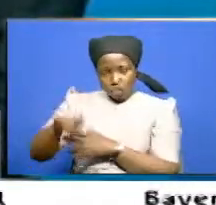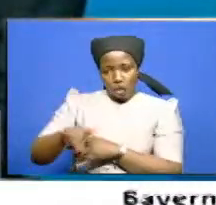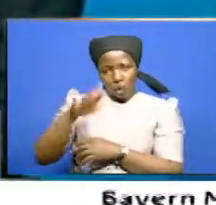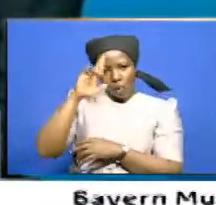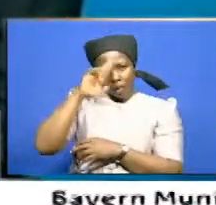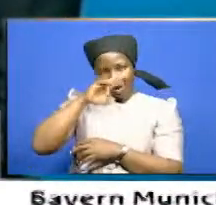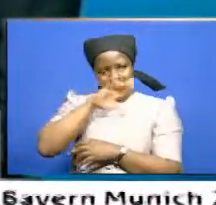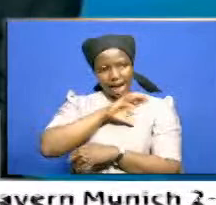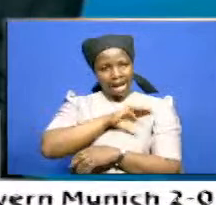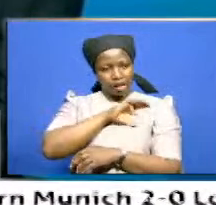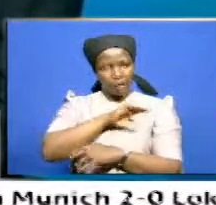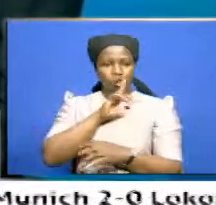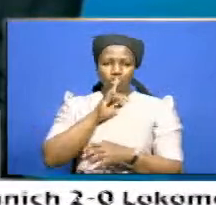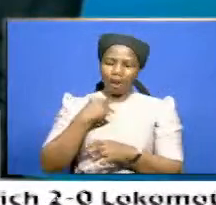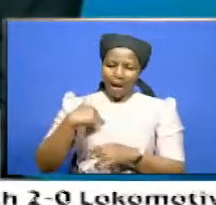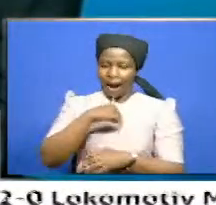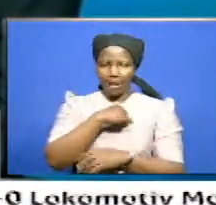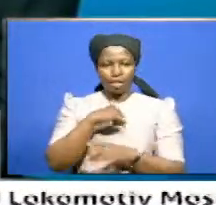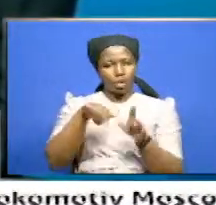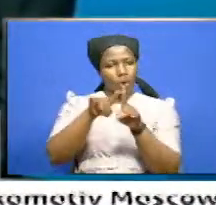therefore, we're also